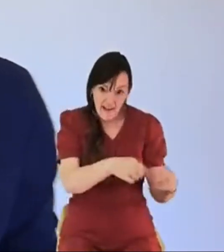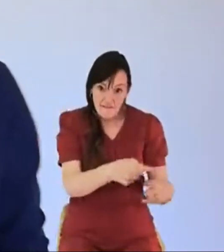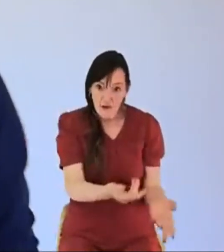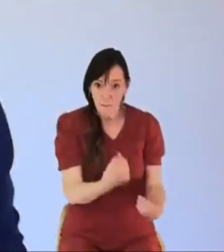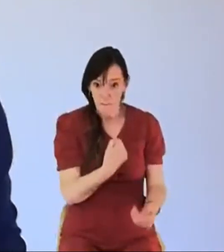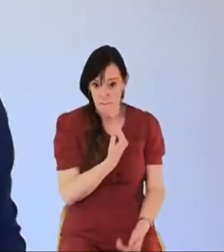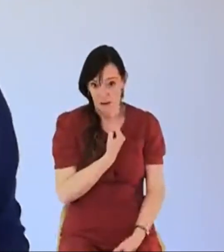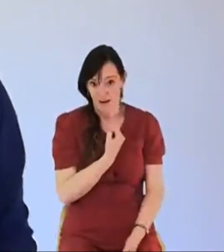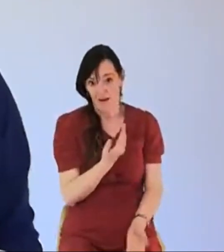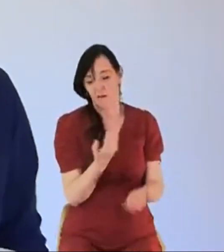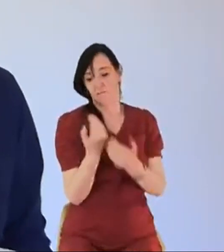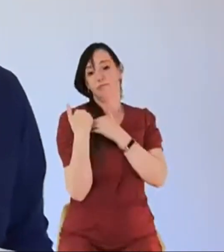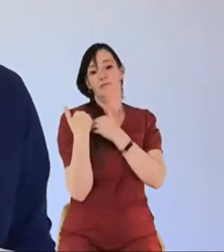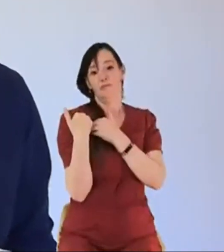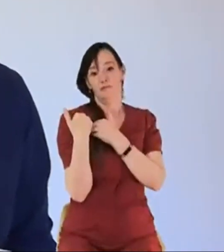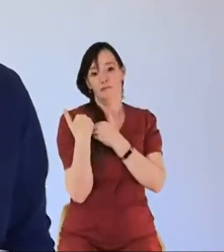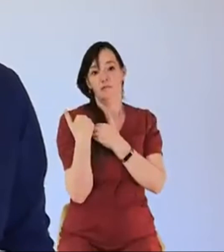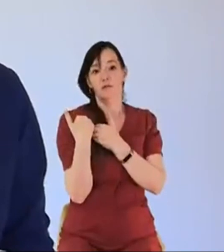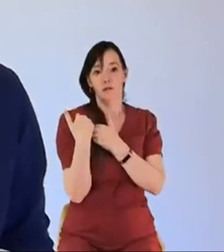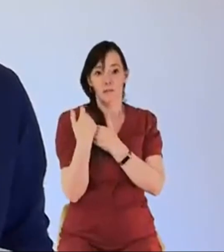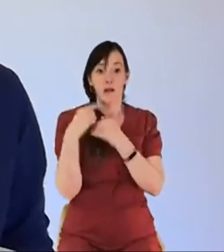i'd soon lose my way